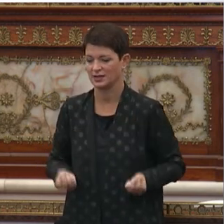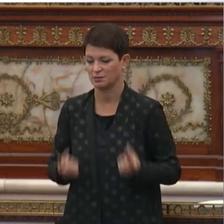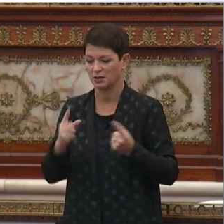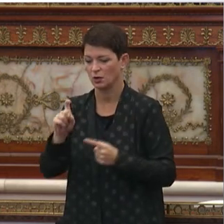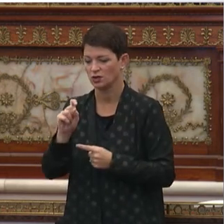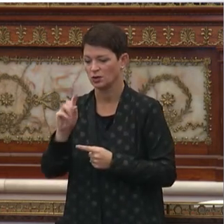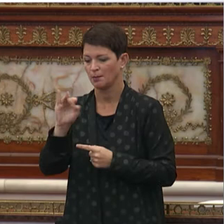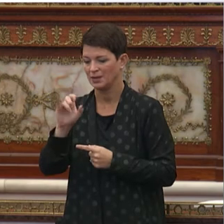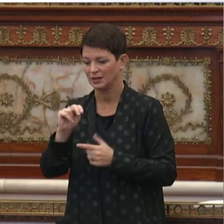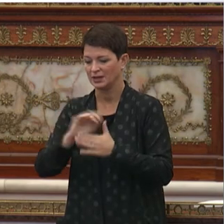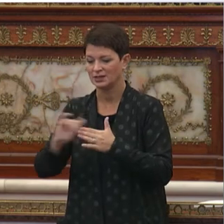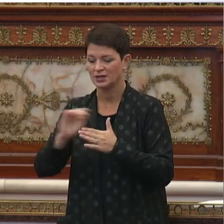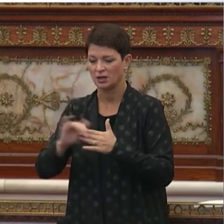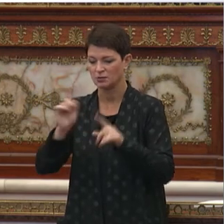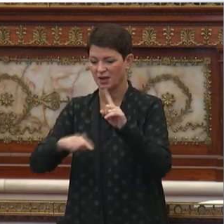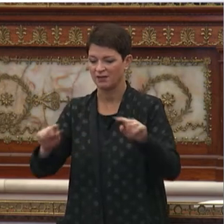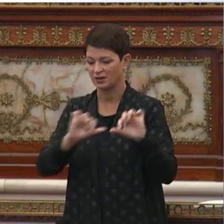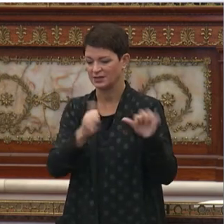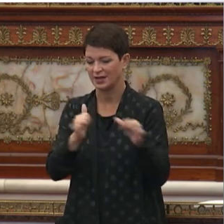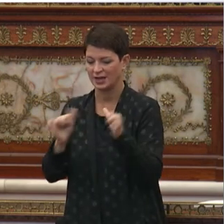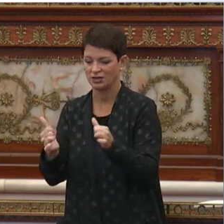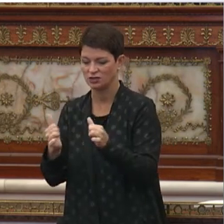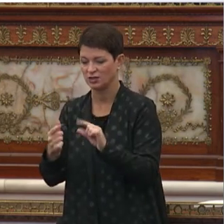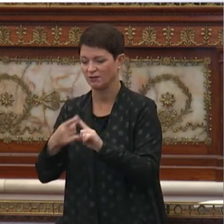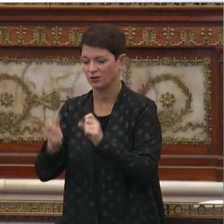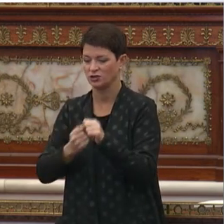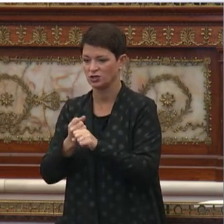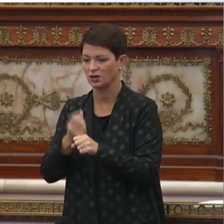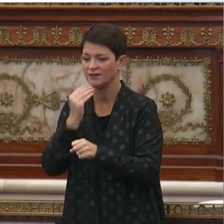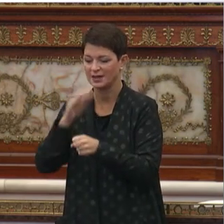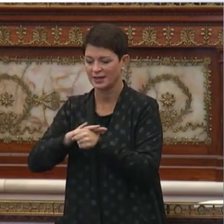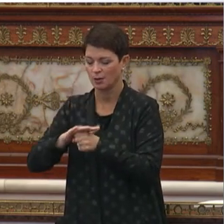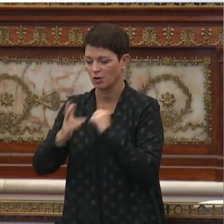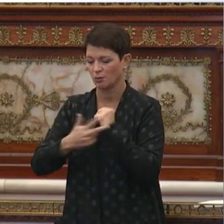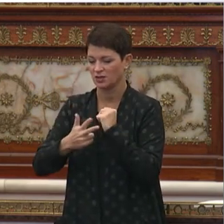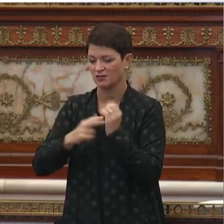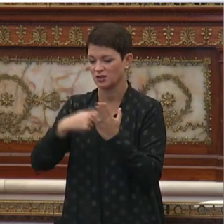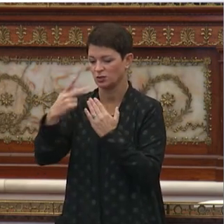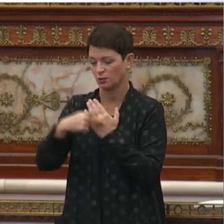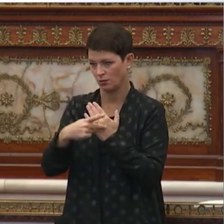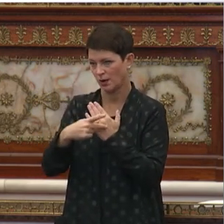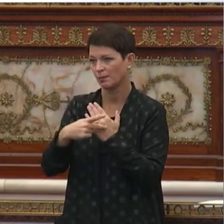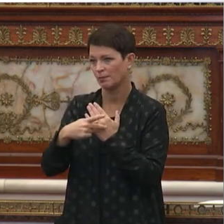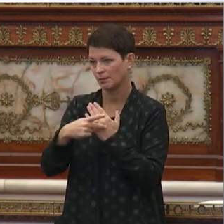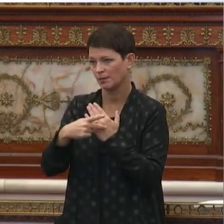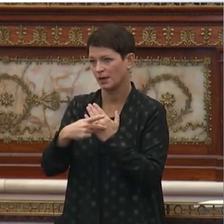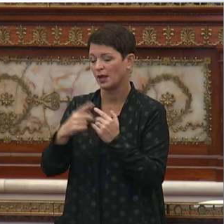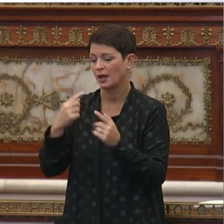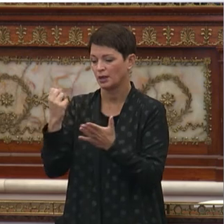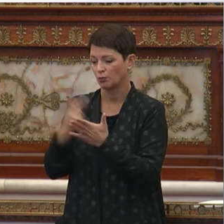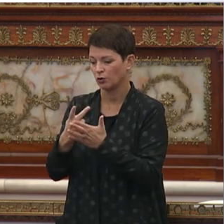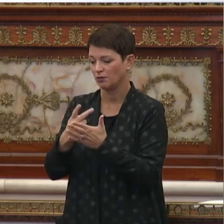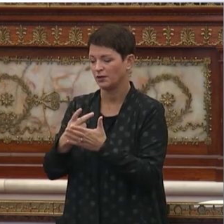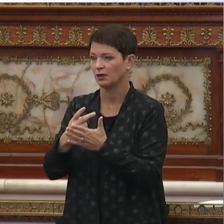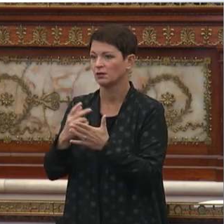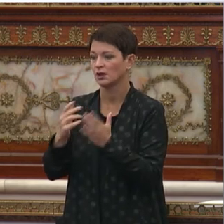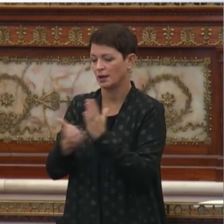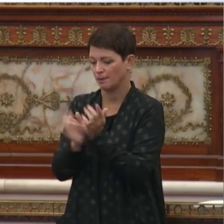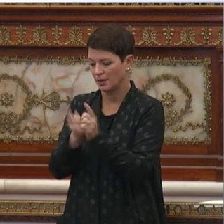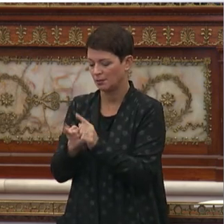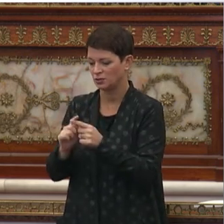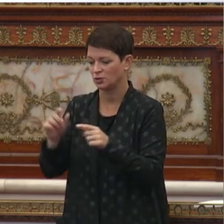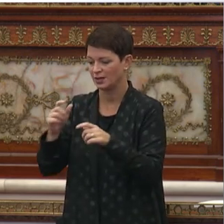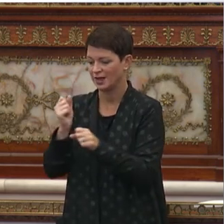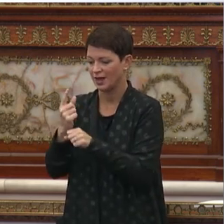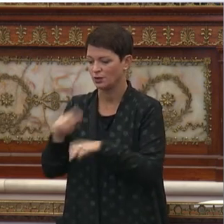$100 million by various agencies in the first year of the Neighborhood Preservation Initiative Program, and approving a substantial amendment to the Annual